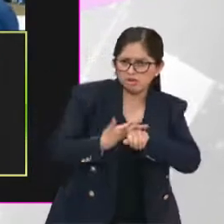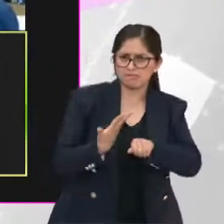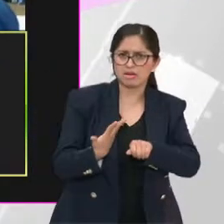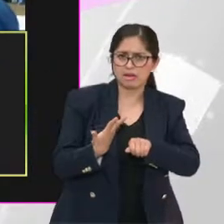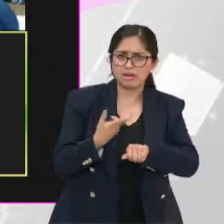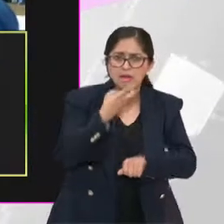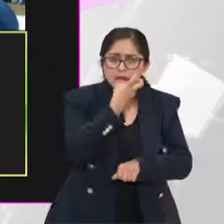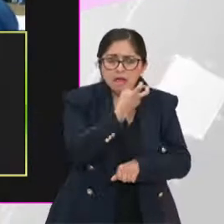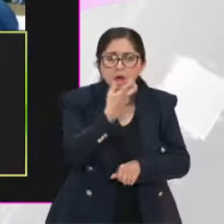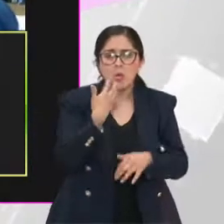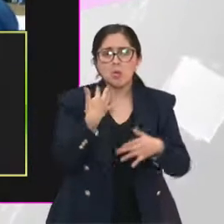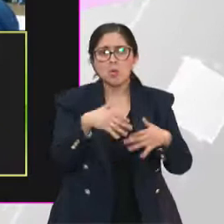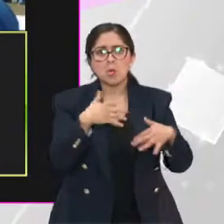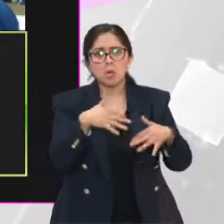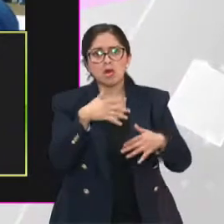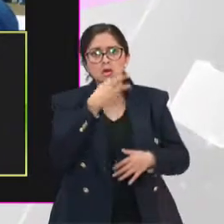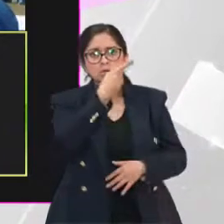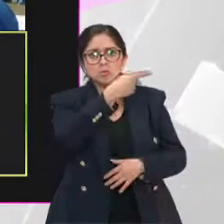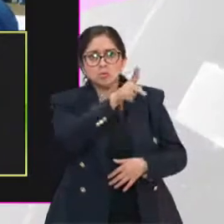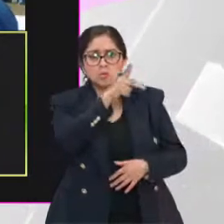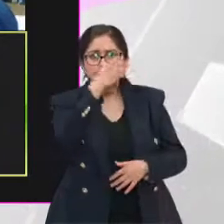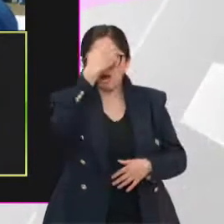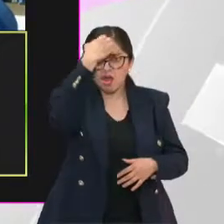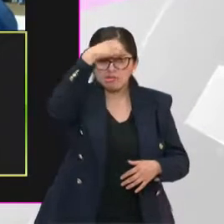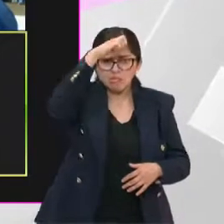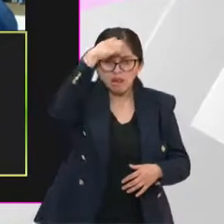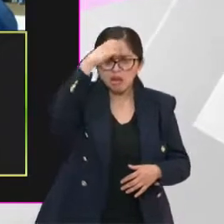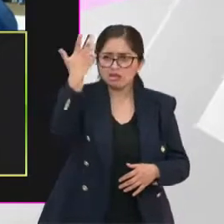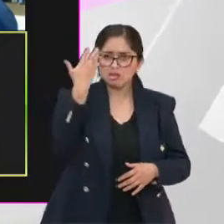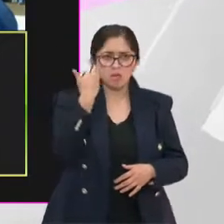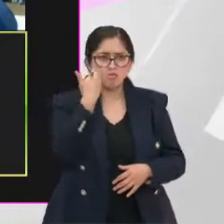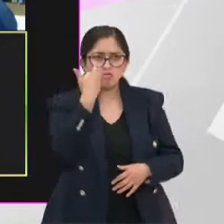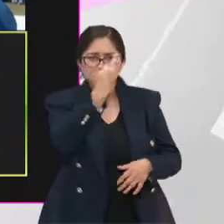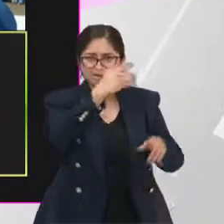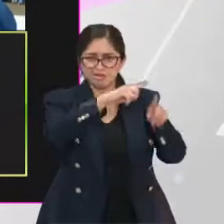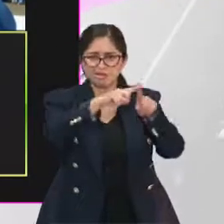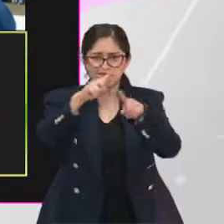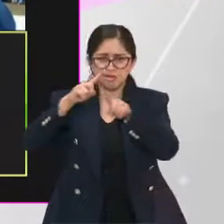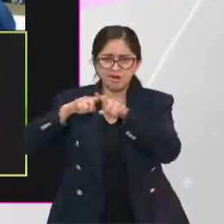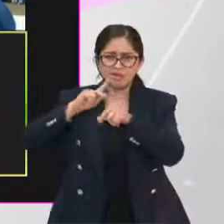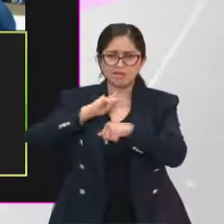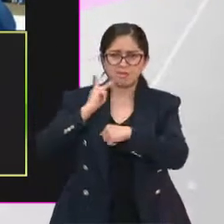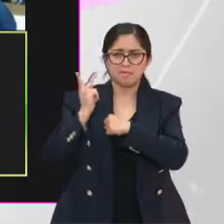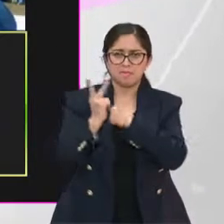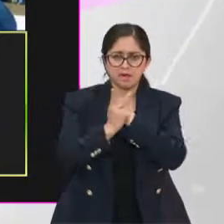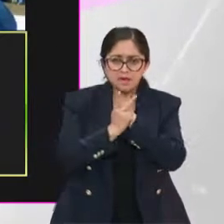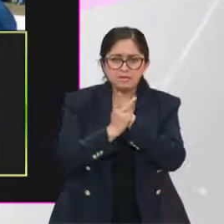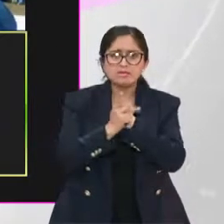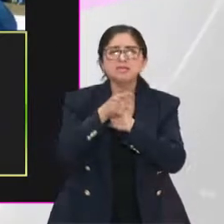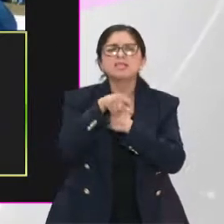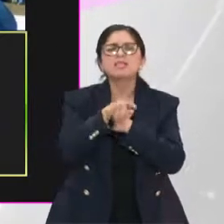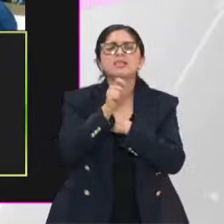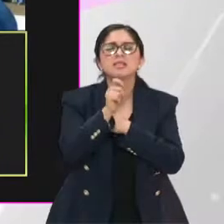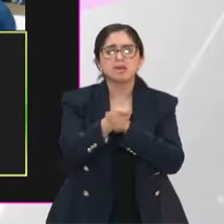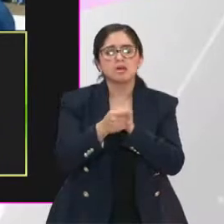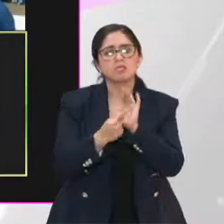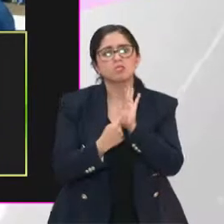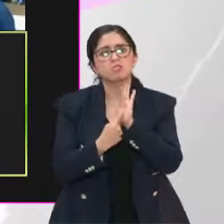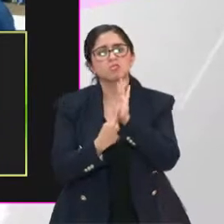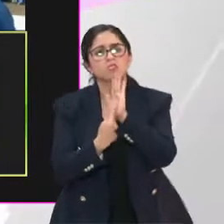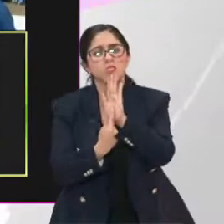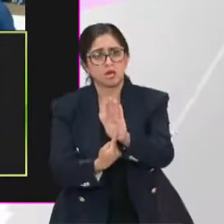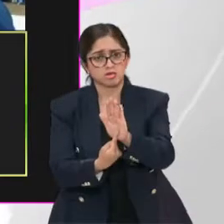Often this shows the example on the experience of many countries, and they are able to convey a message